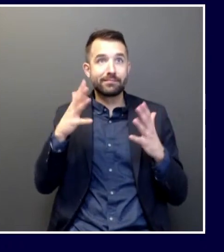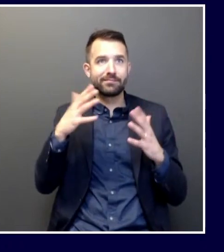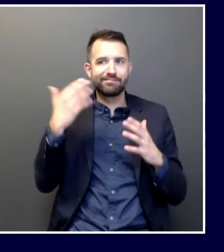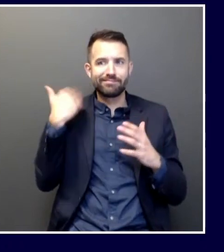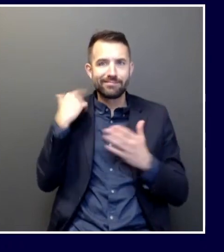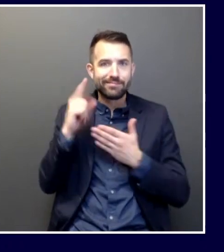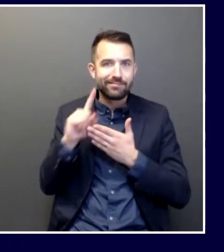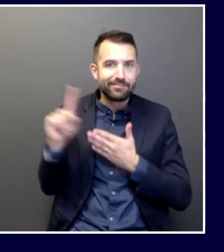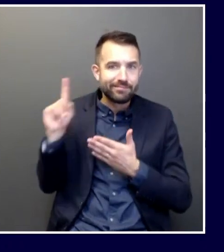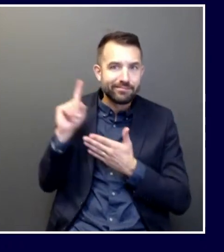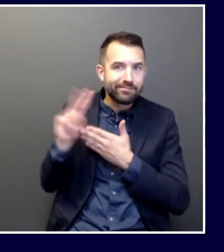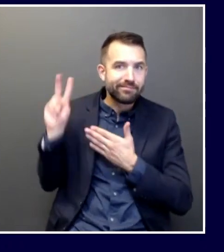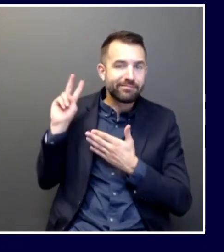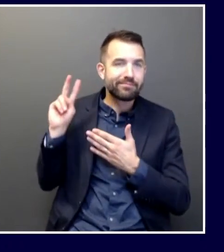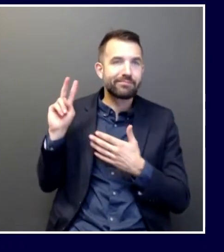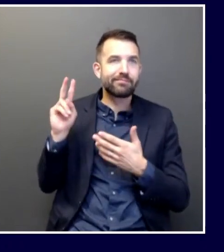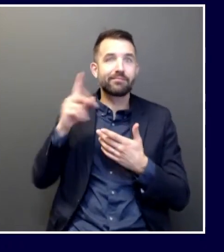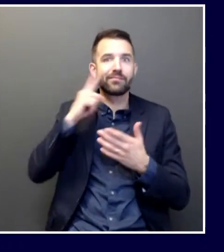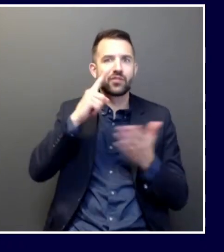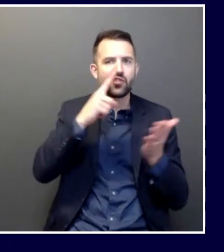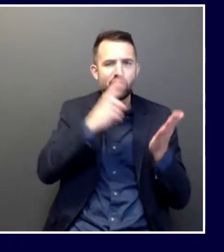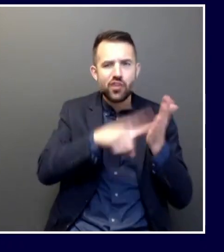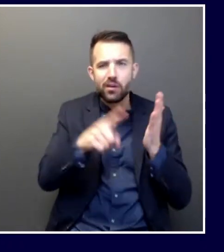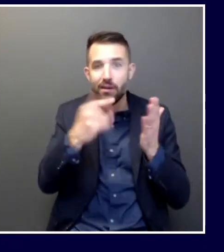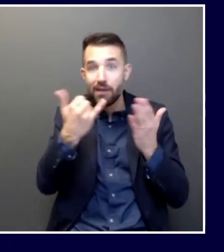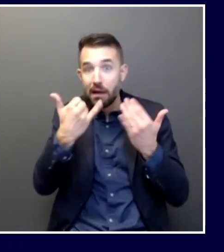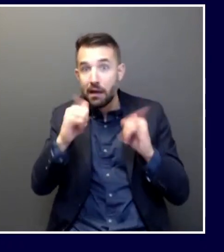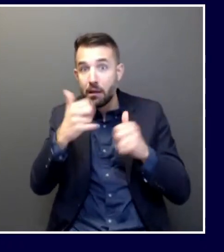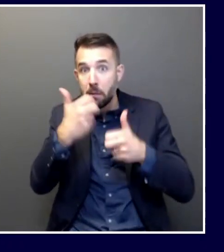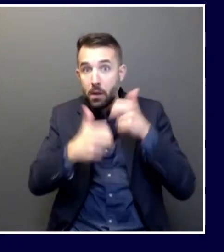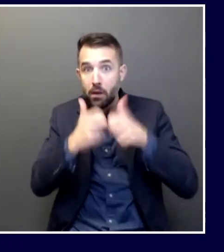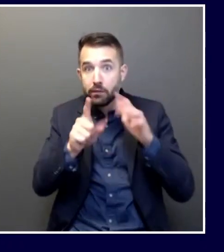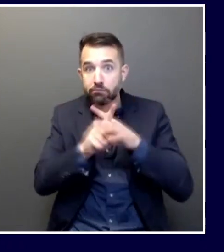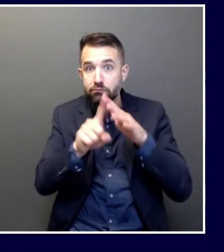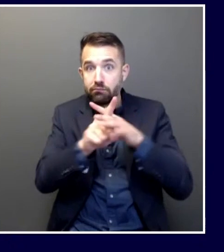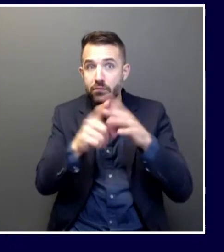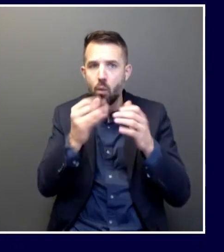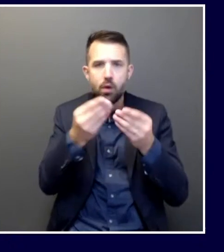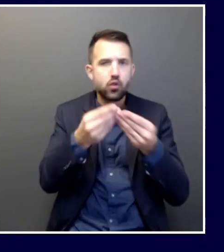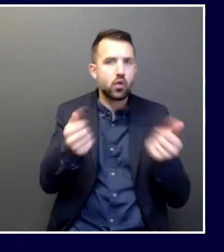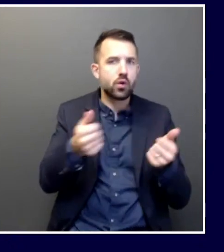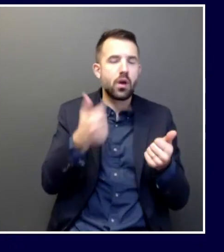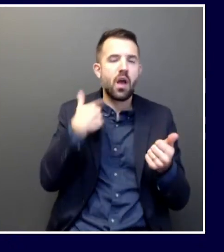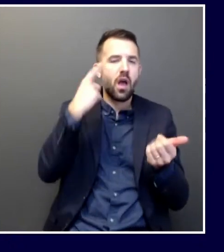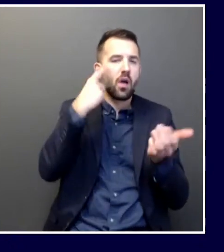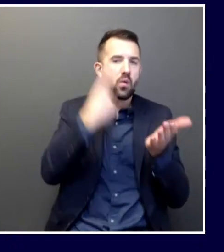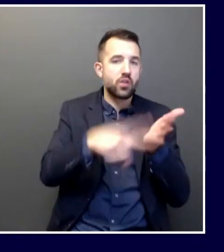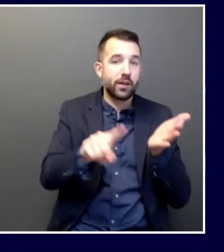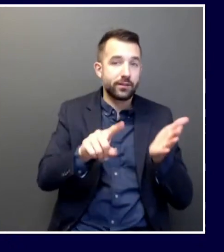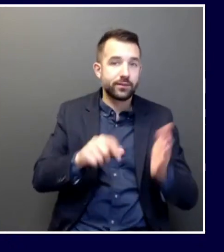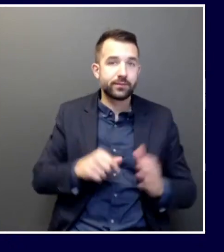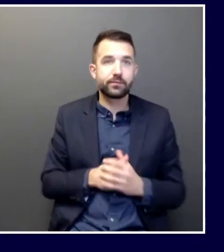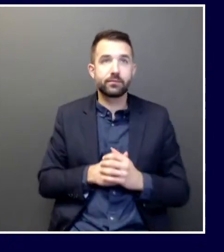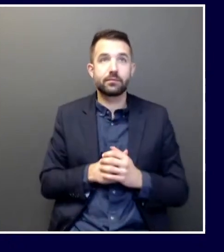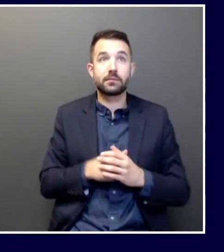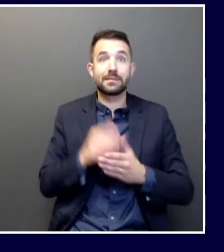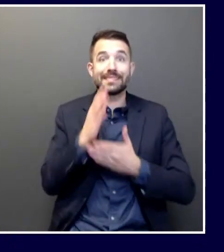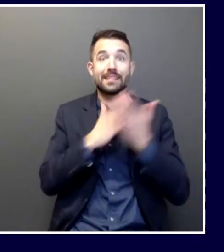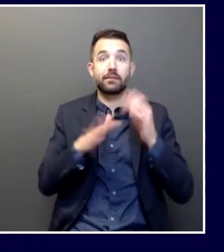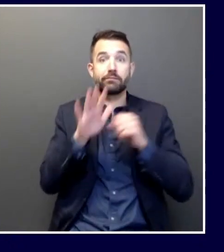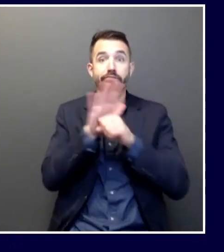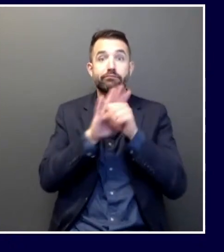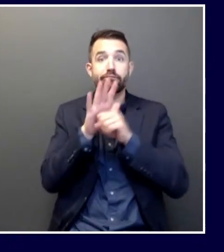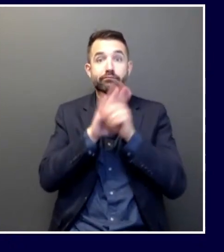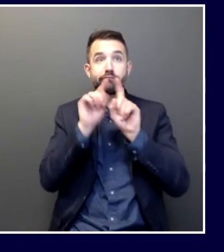if they are still if they're still ongoing. Some of the areas that were conducting testing down east, in particular,